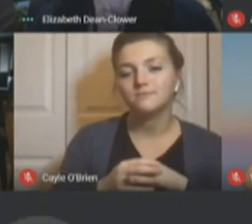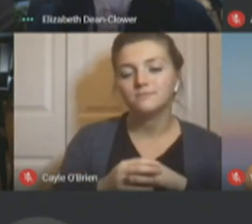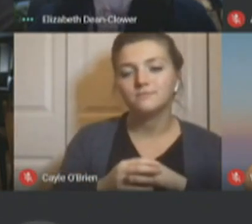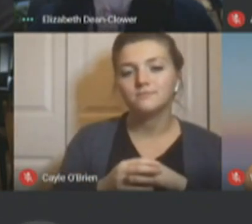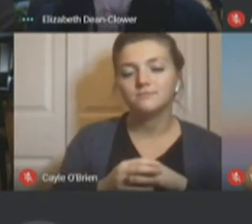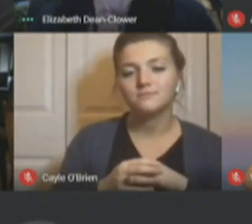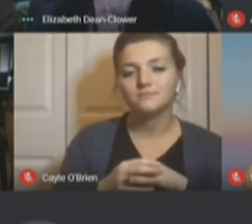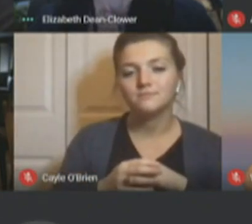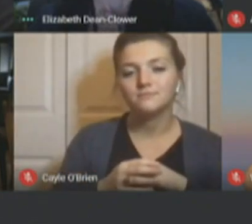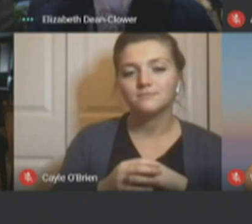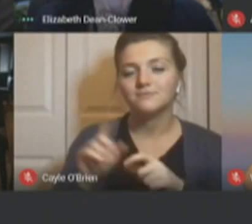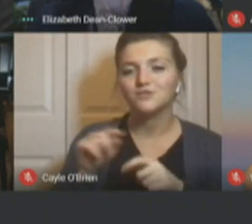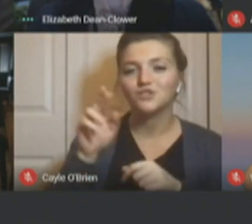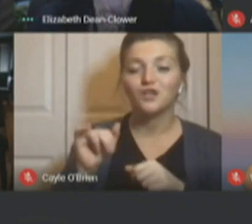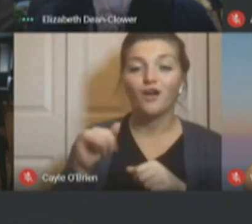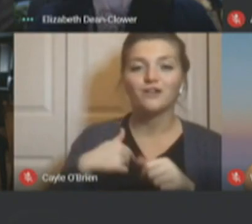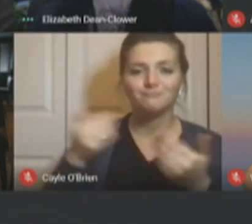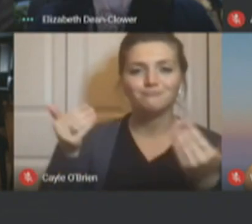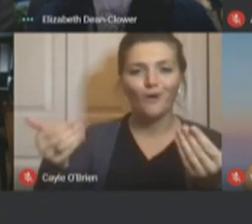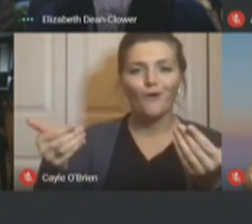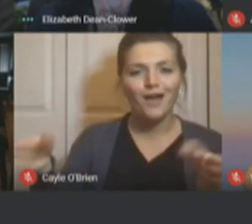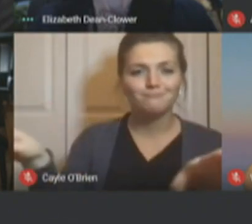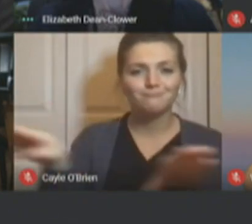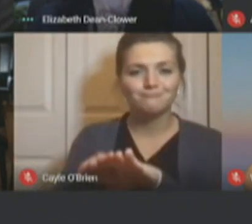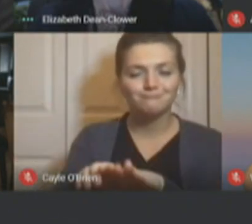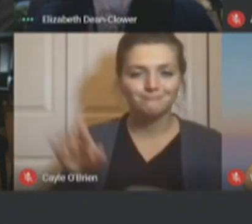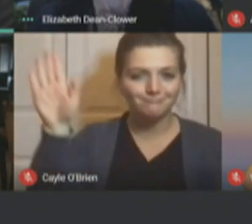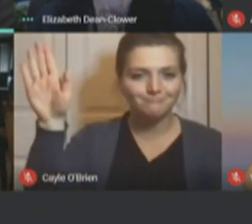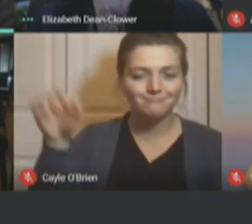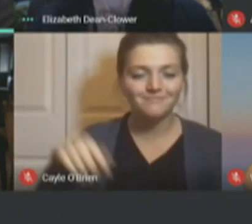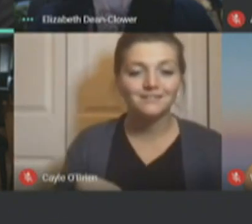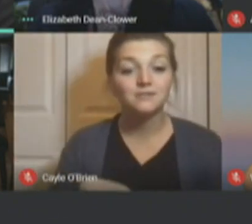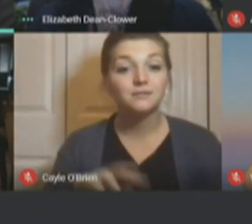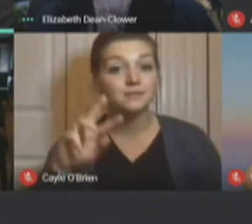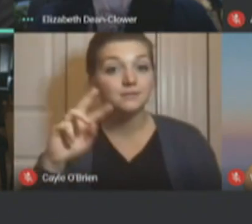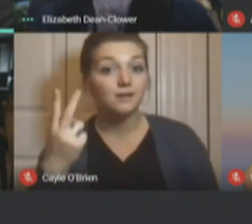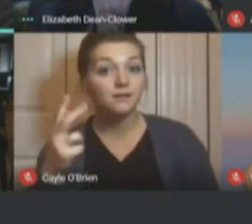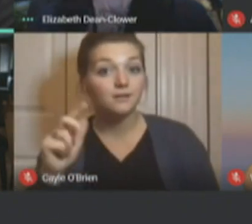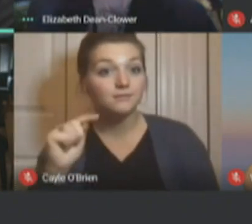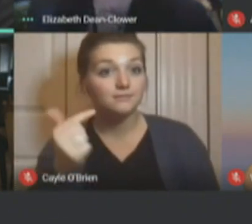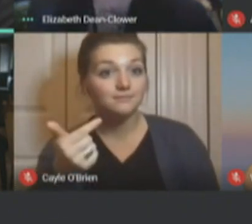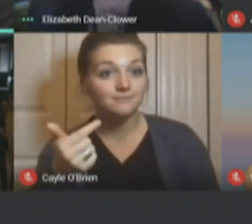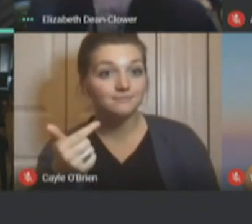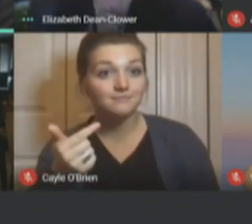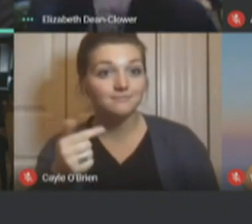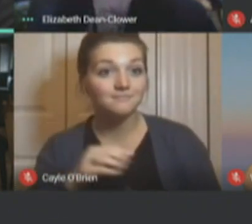I make the motion to adjourn. Okay, second?